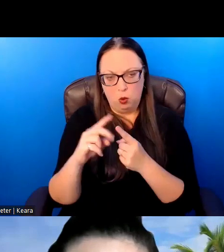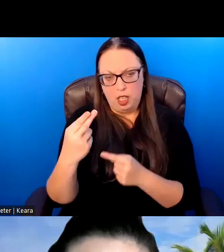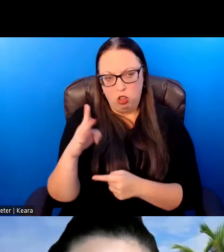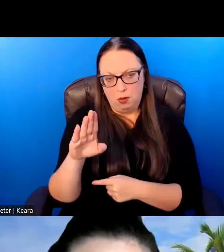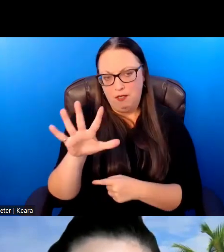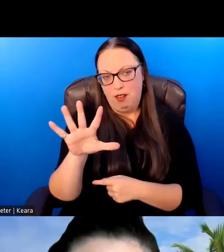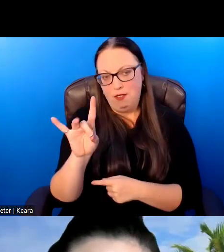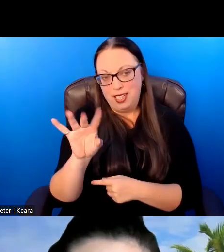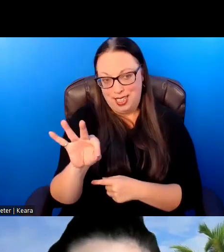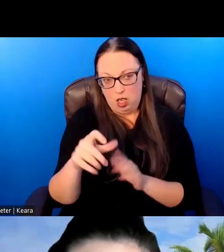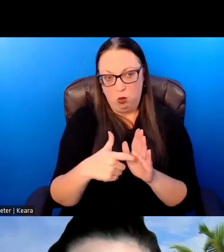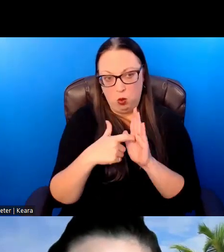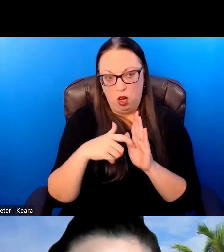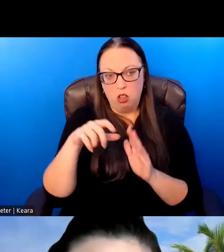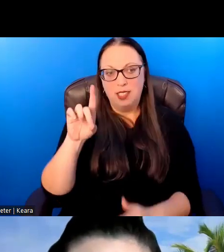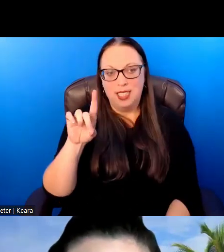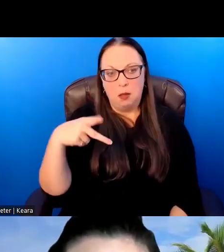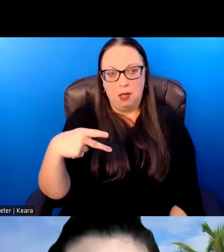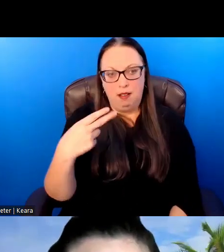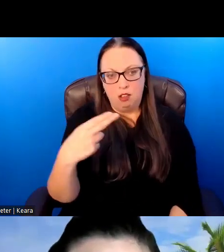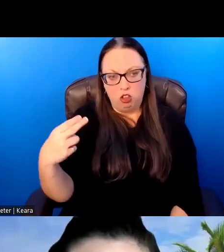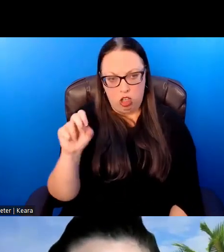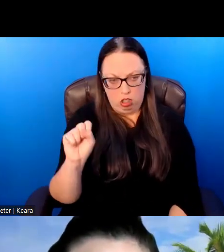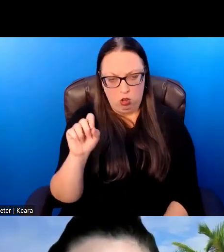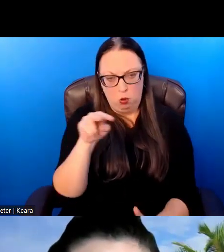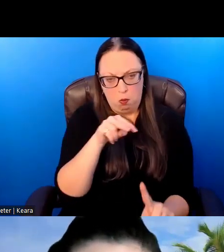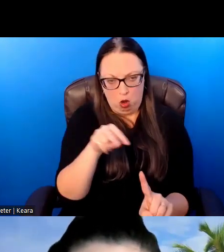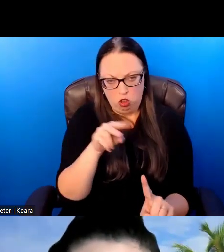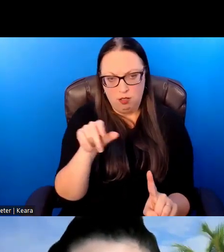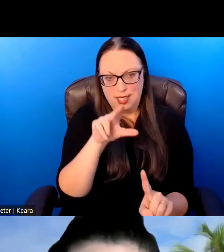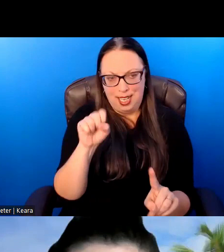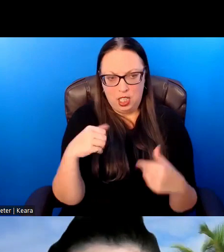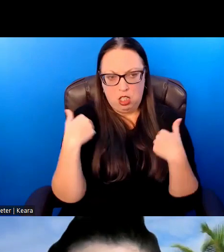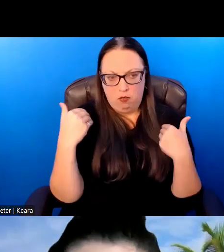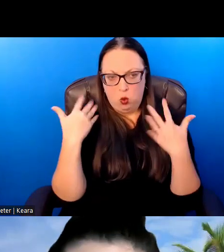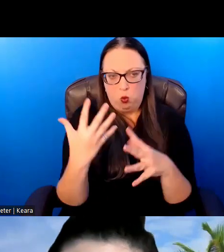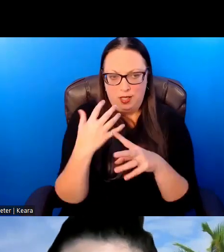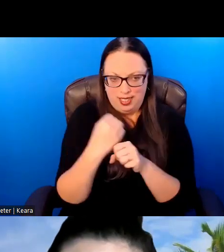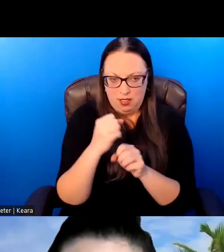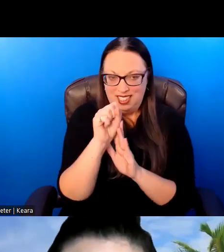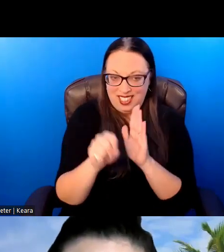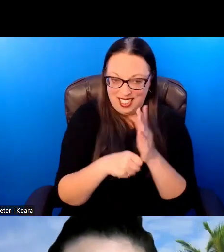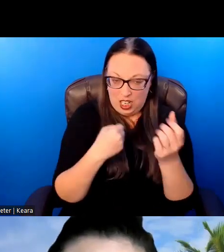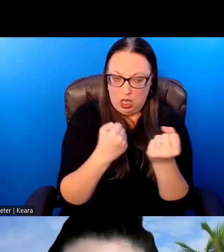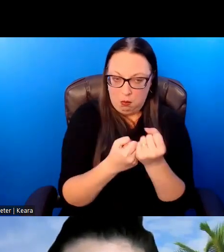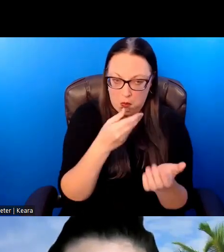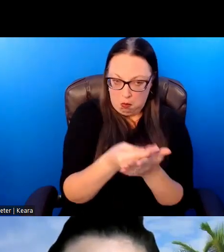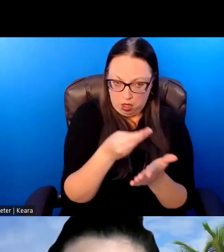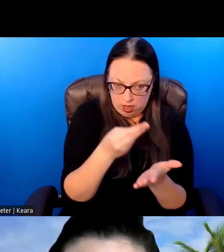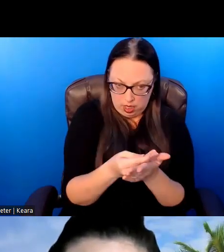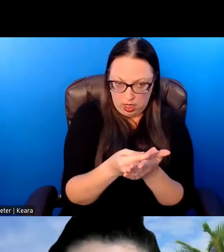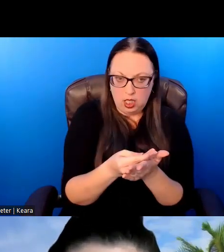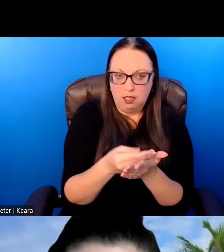which requires DPHHS to monitor the status of youth receiving state-funded therapeutic